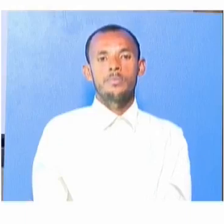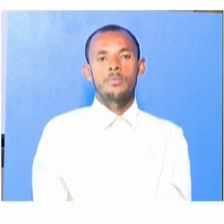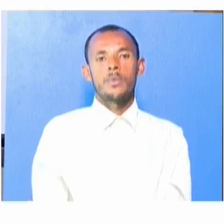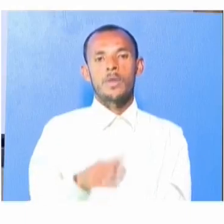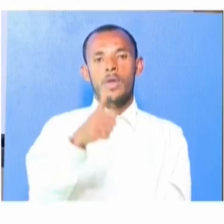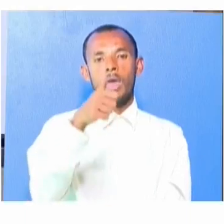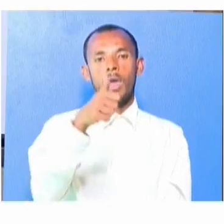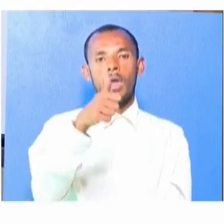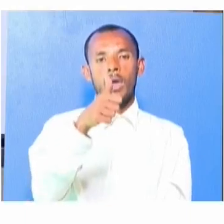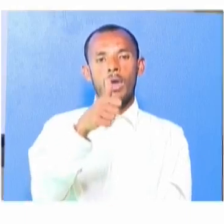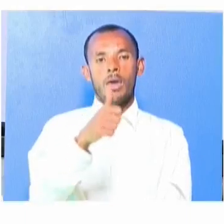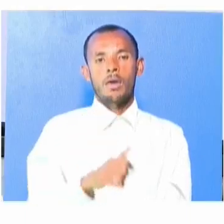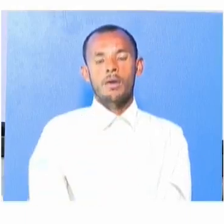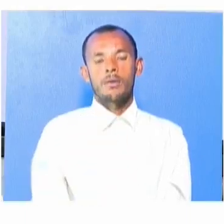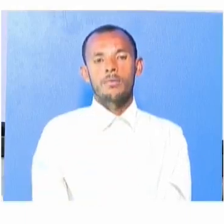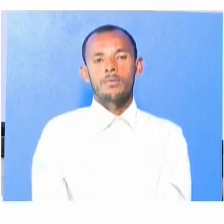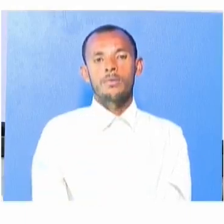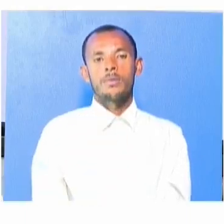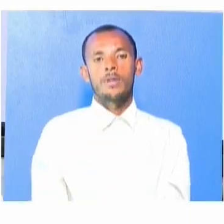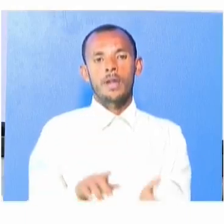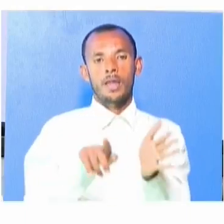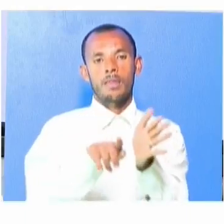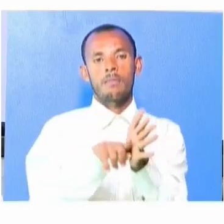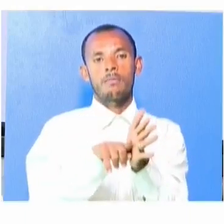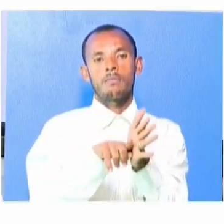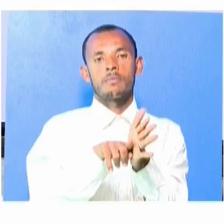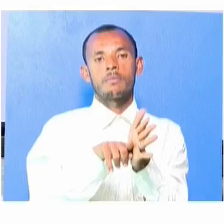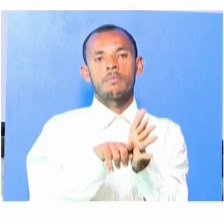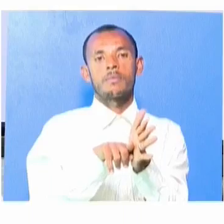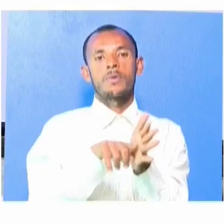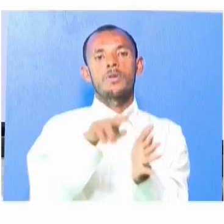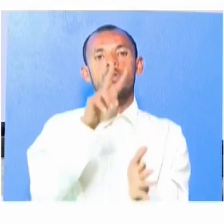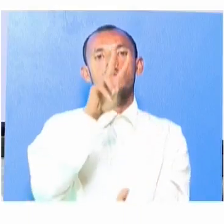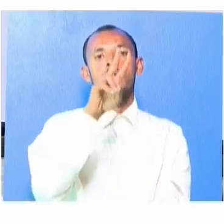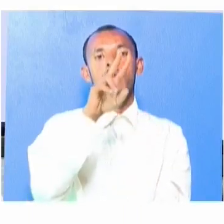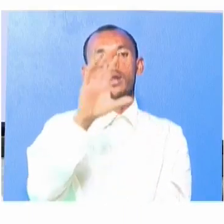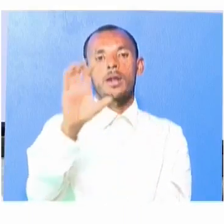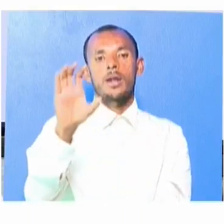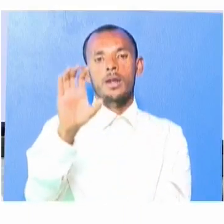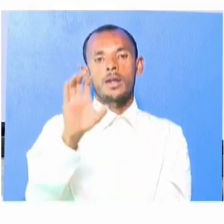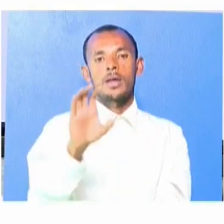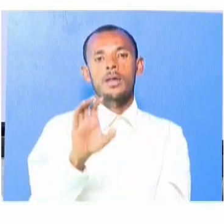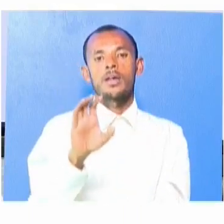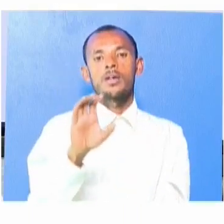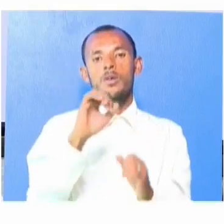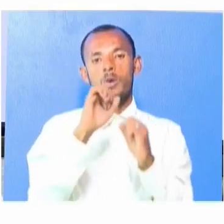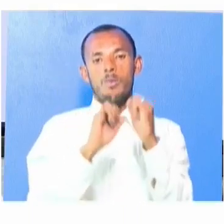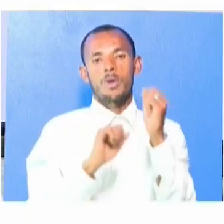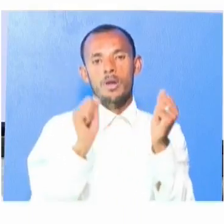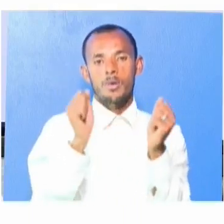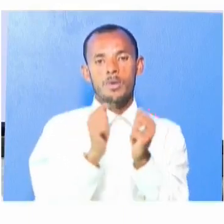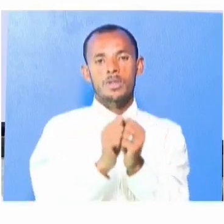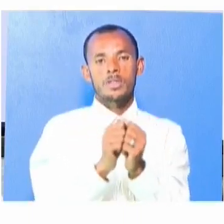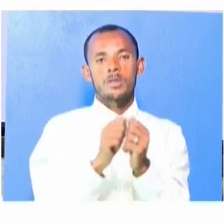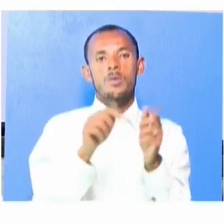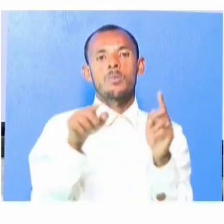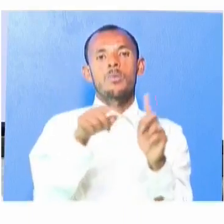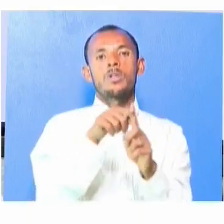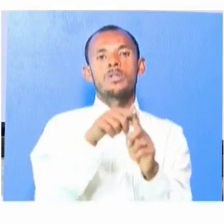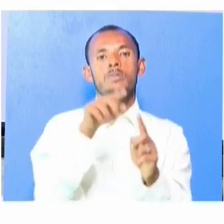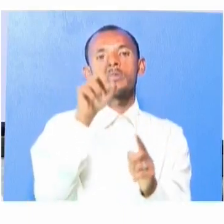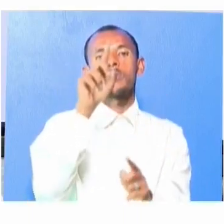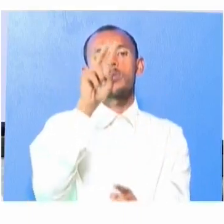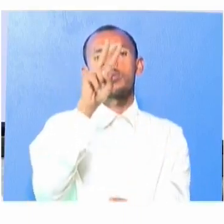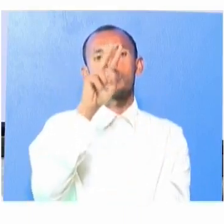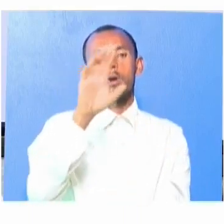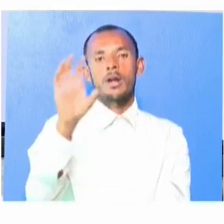question, compare these two. Negative 200, compare it with positive